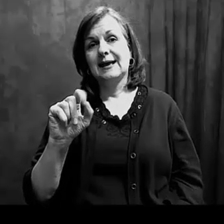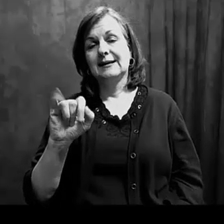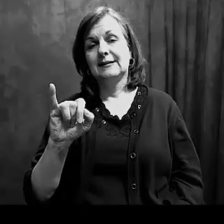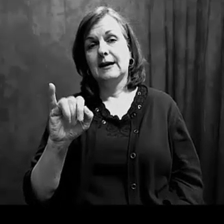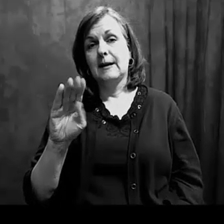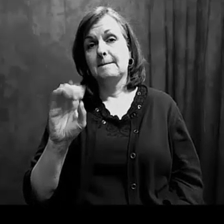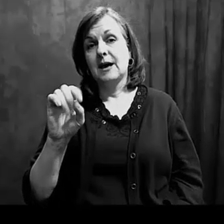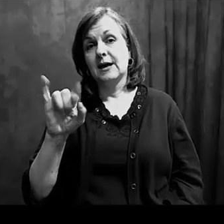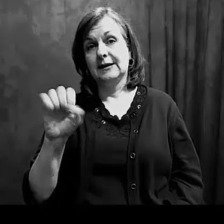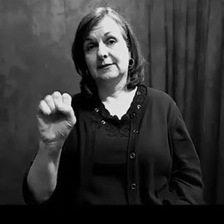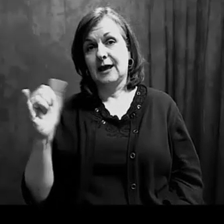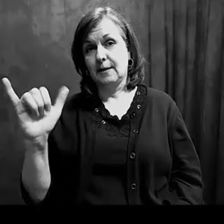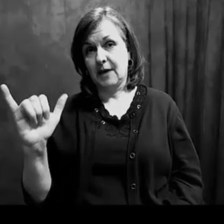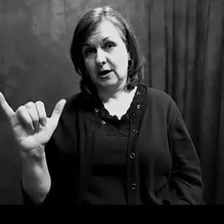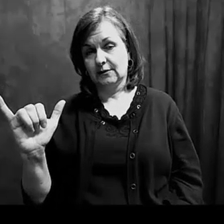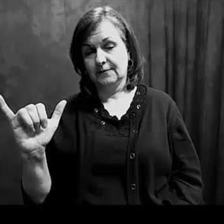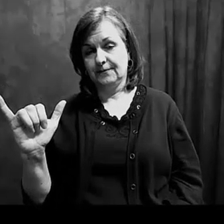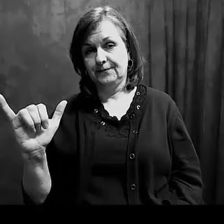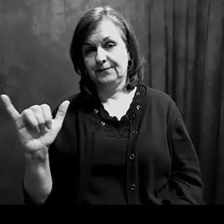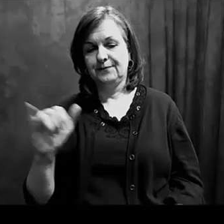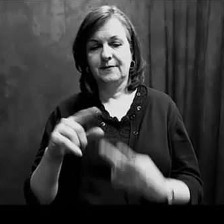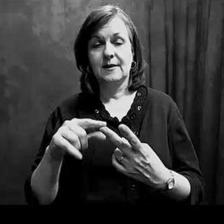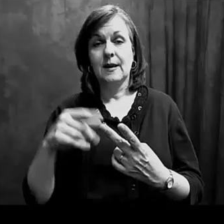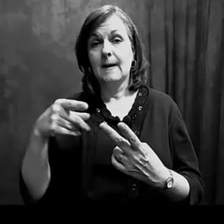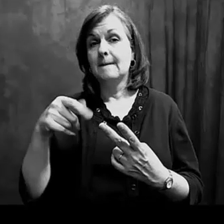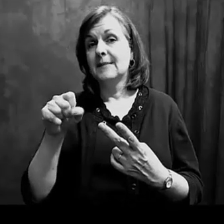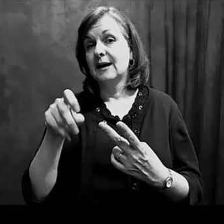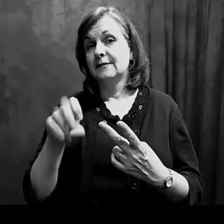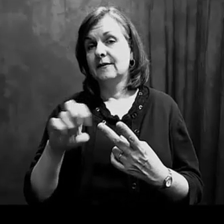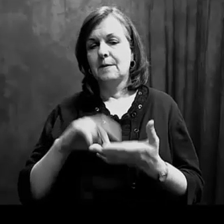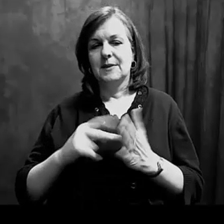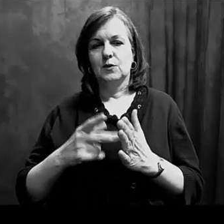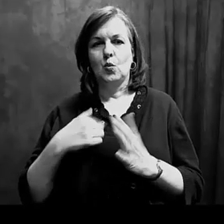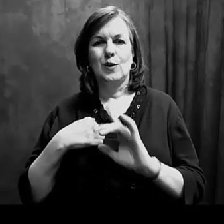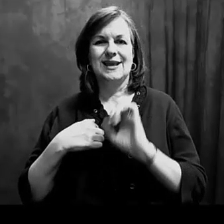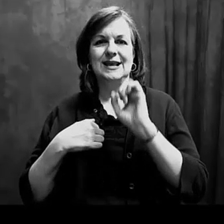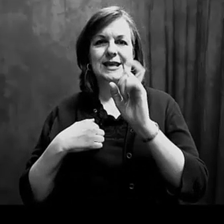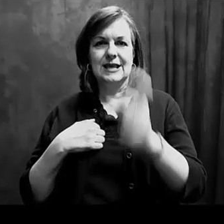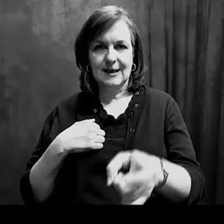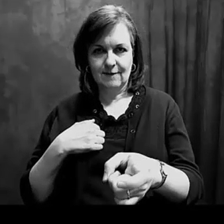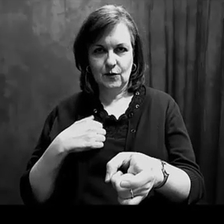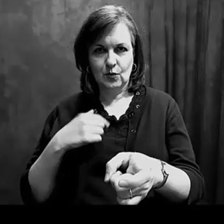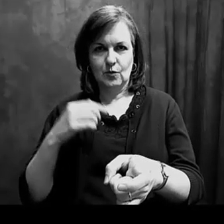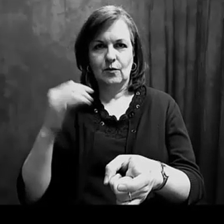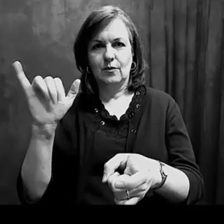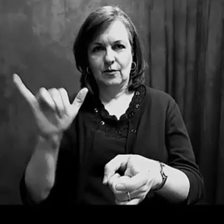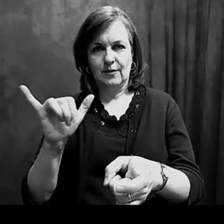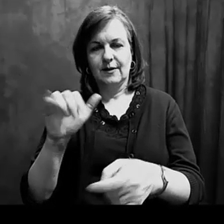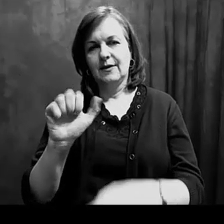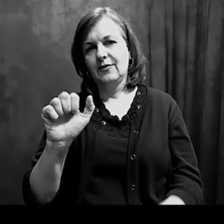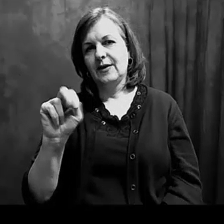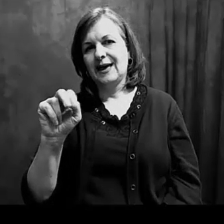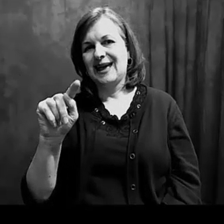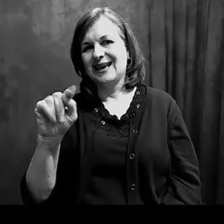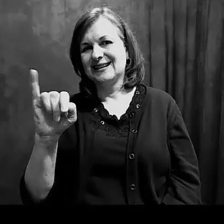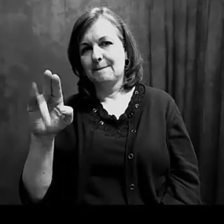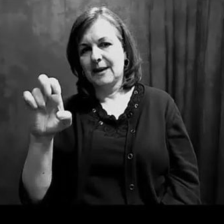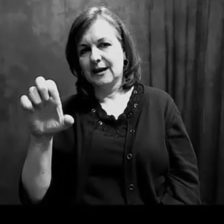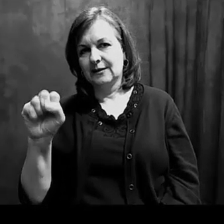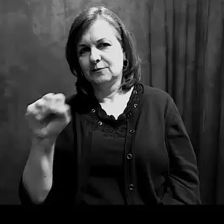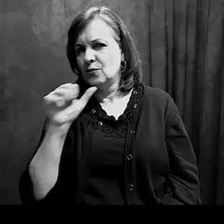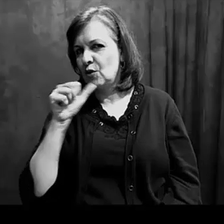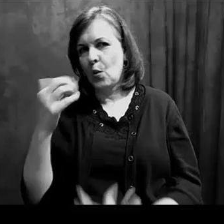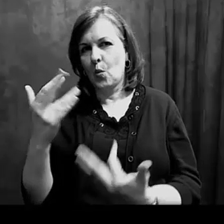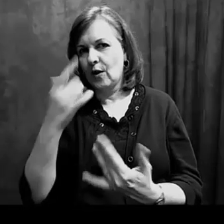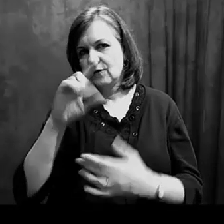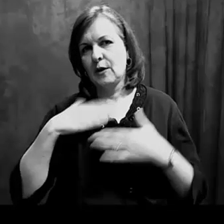Passive means that we're actually going to give you antibodies directly. We're not going to wait